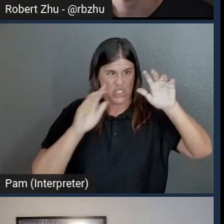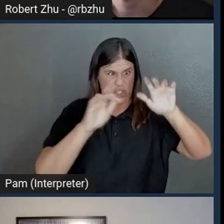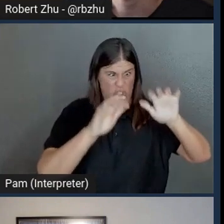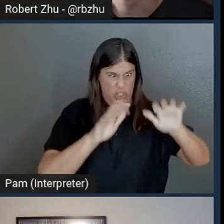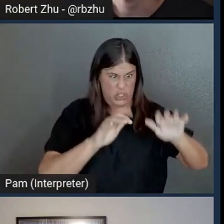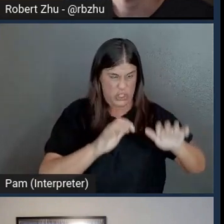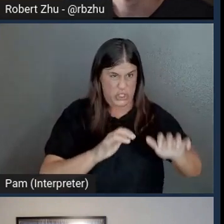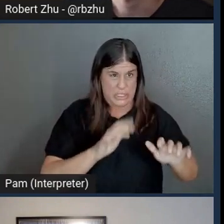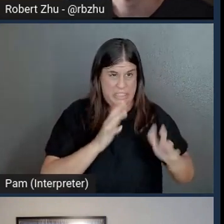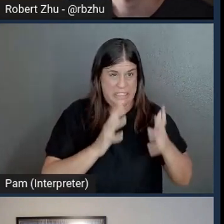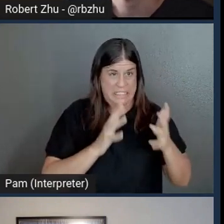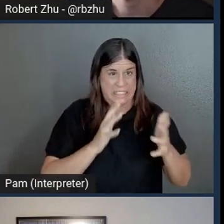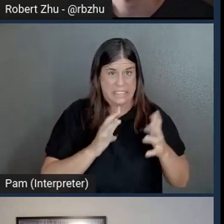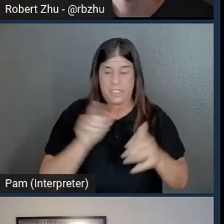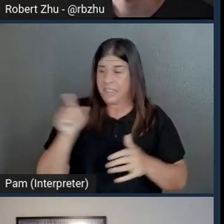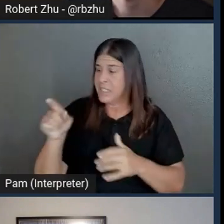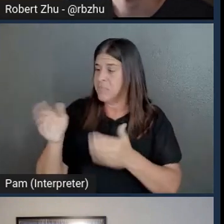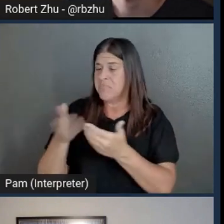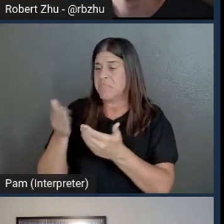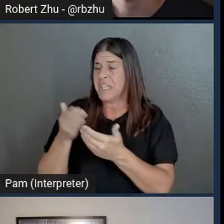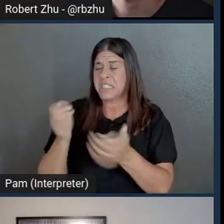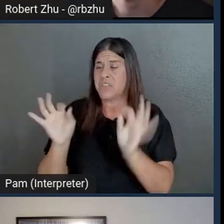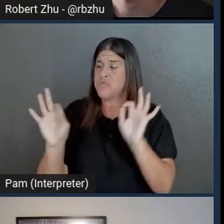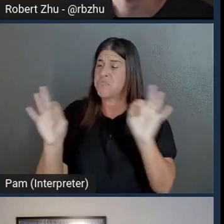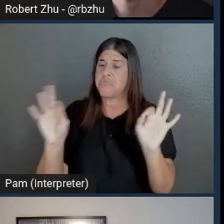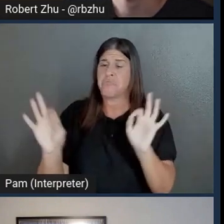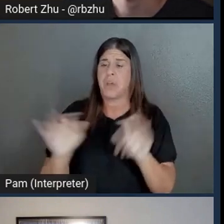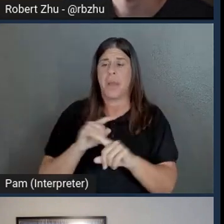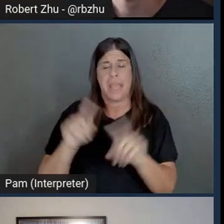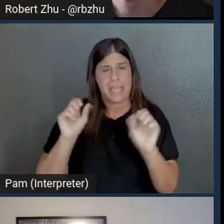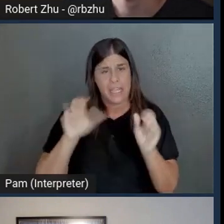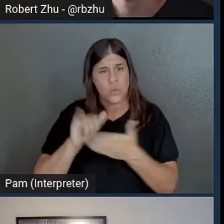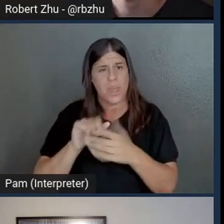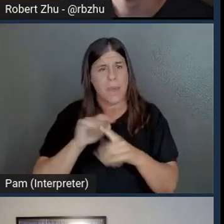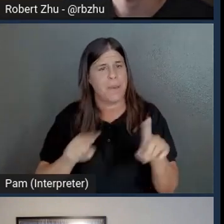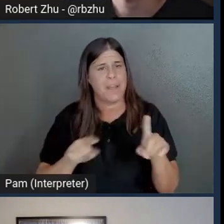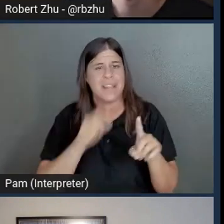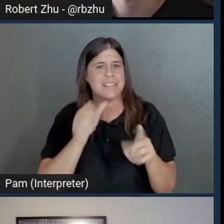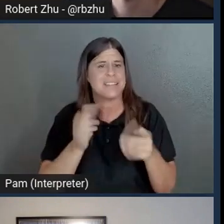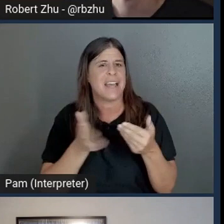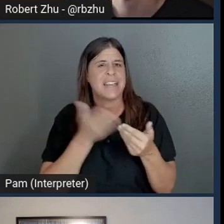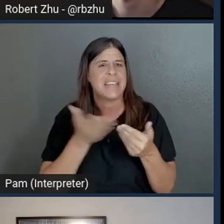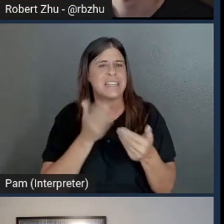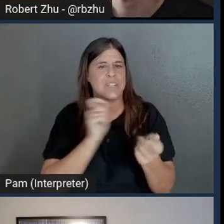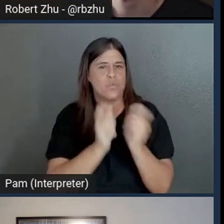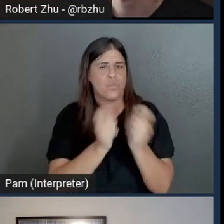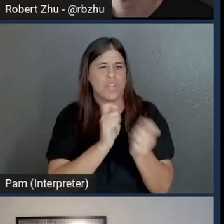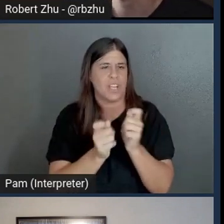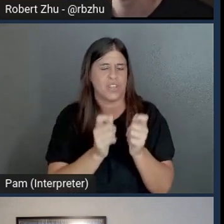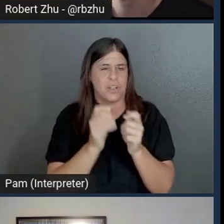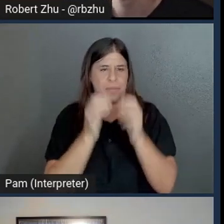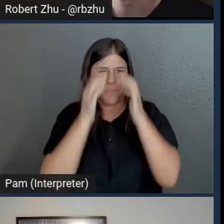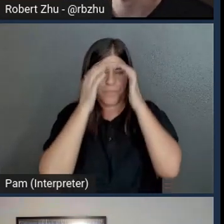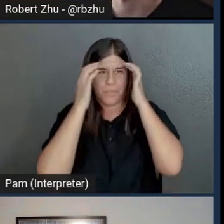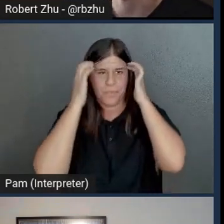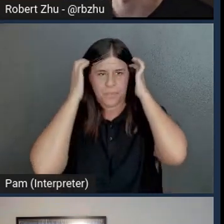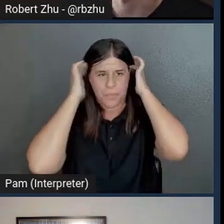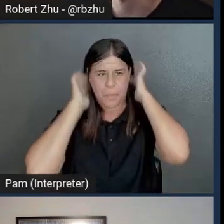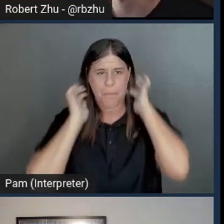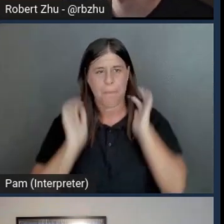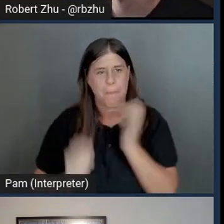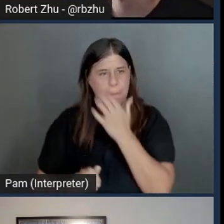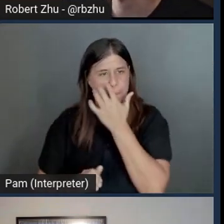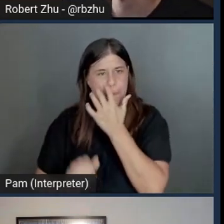this relational table to do something it can do, but it's not truly great at. Absolutely.